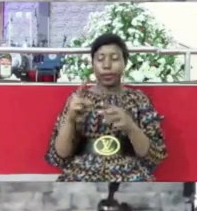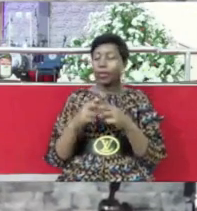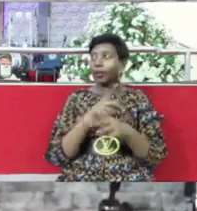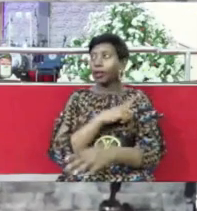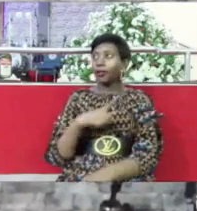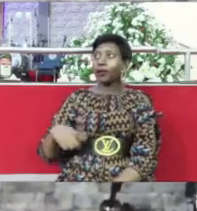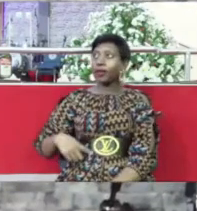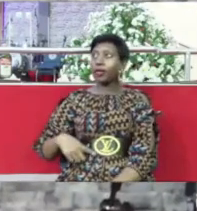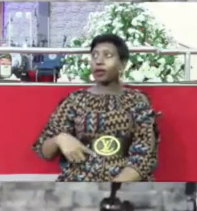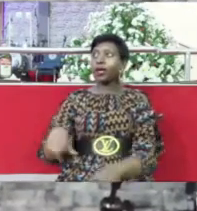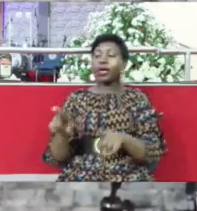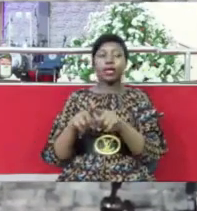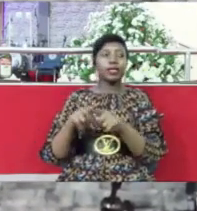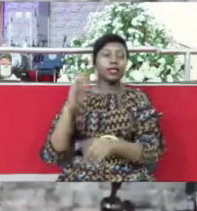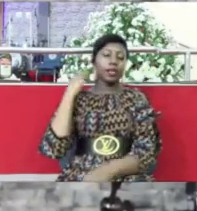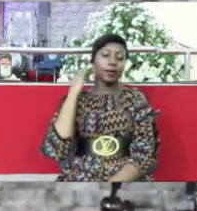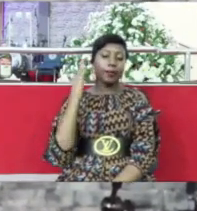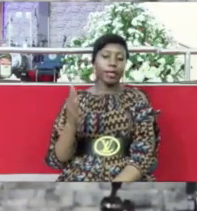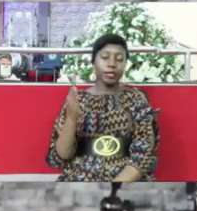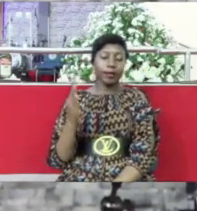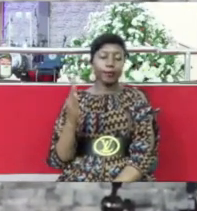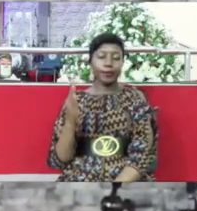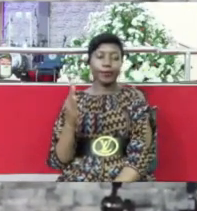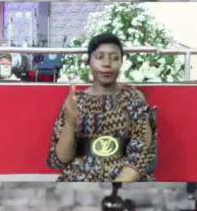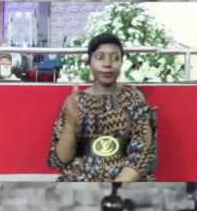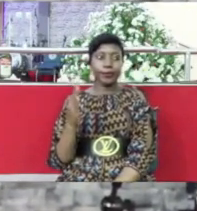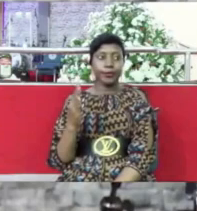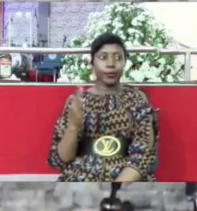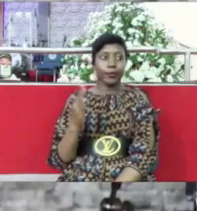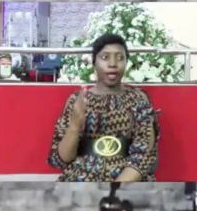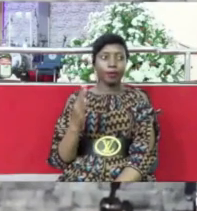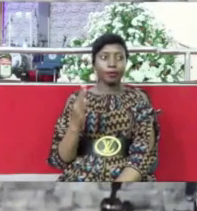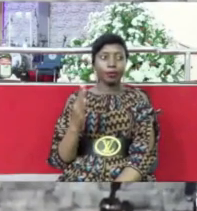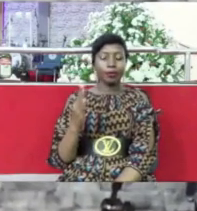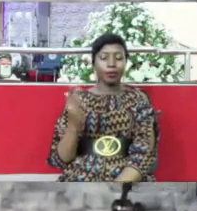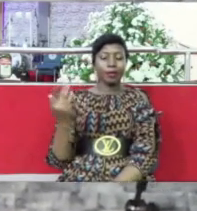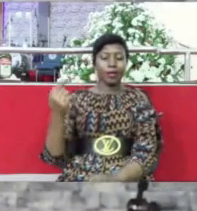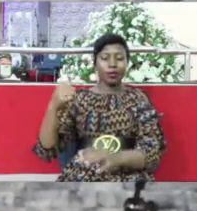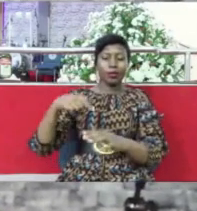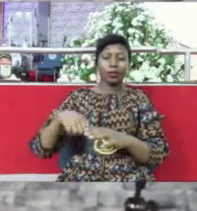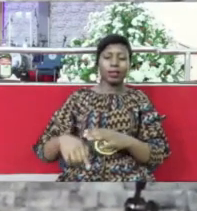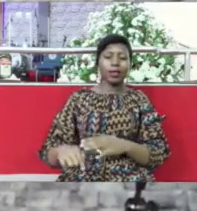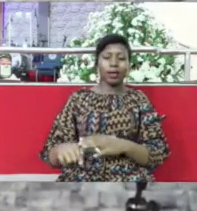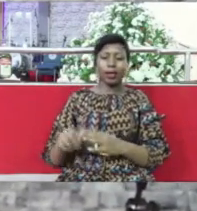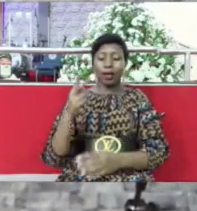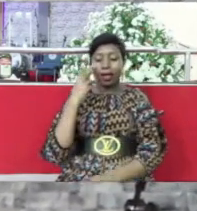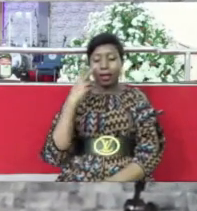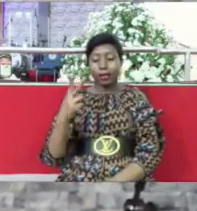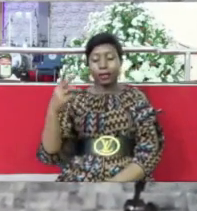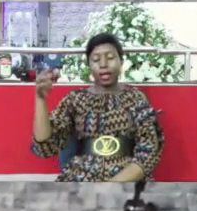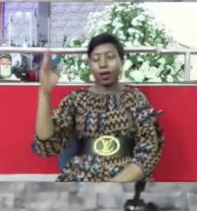It is like Peter. Ni kama Petero. He is sinking. Anazama. Anazama. He had seen God. Alikuwa amemwona Mungu.